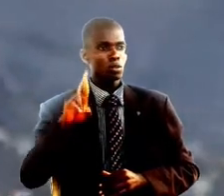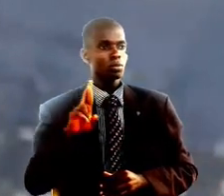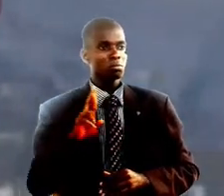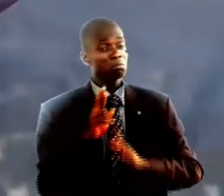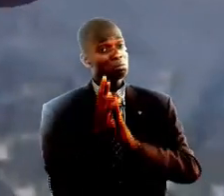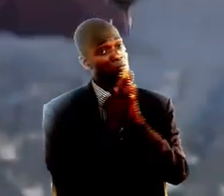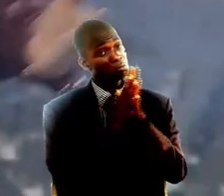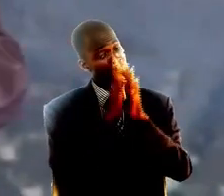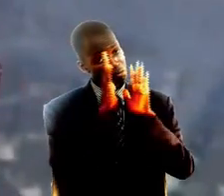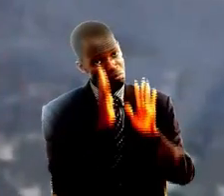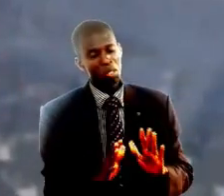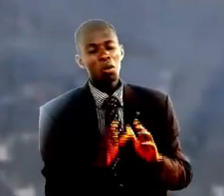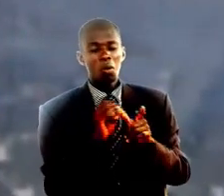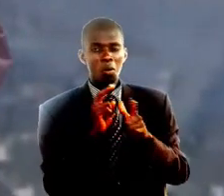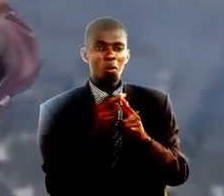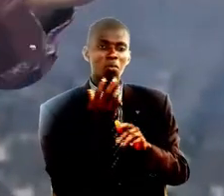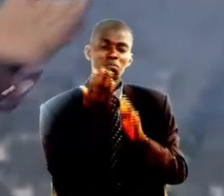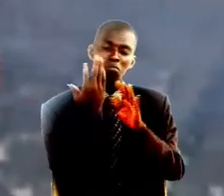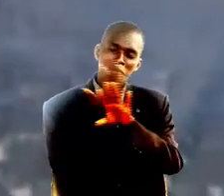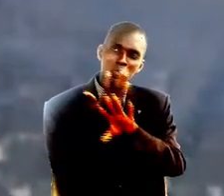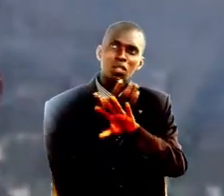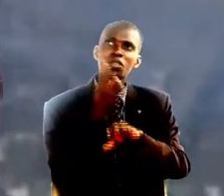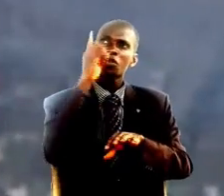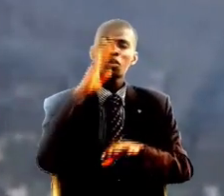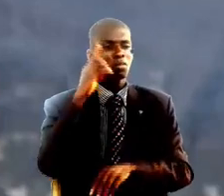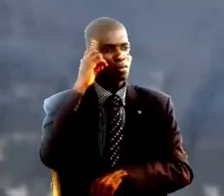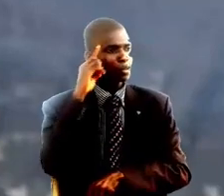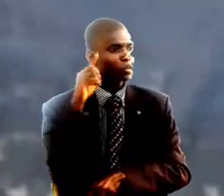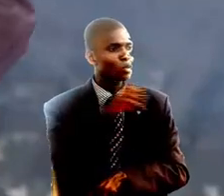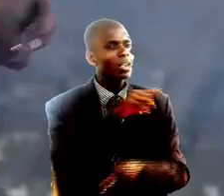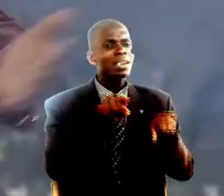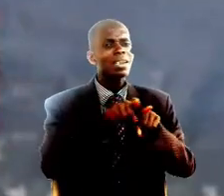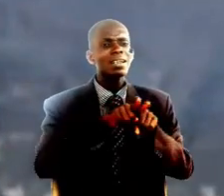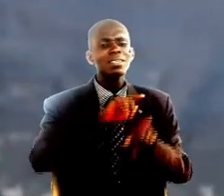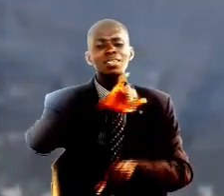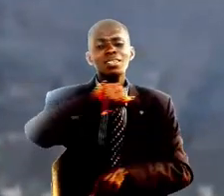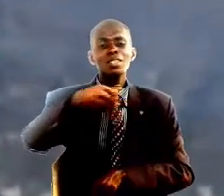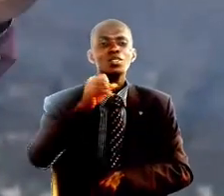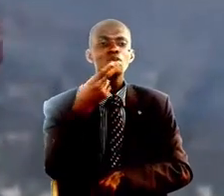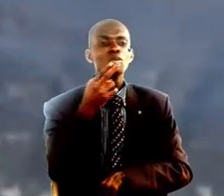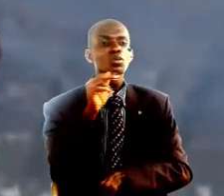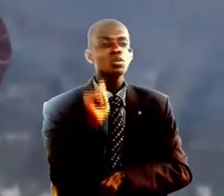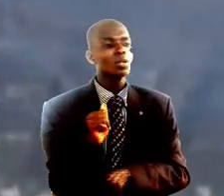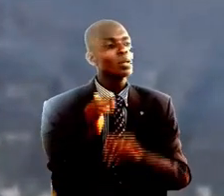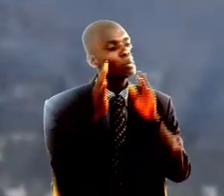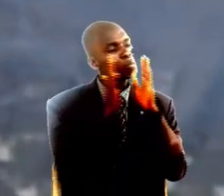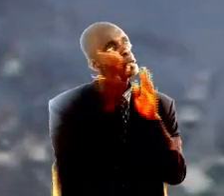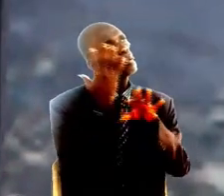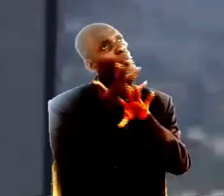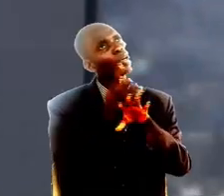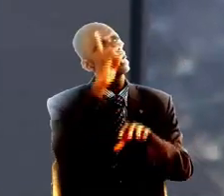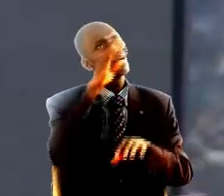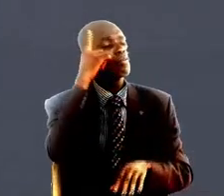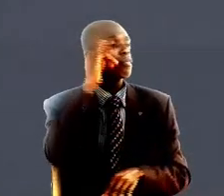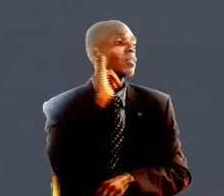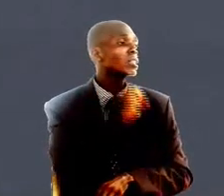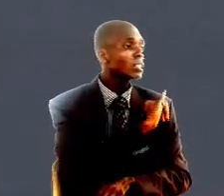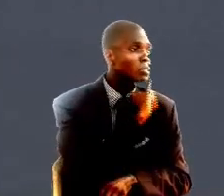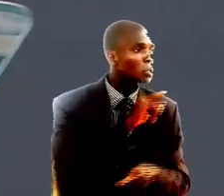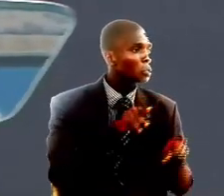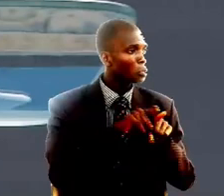intercessor. Joshua prayed for Israel, intercessor. And Paul prayed for Israel, intercessor. The